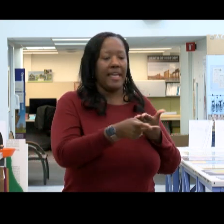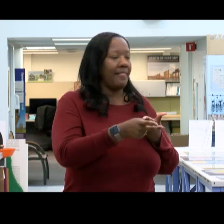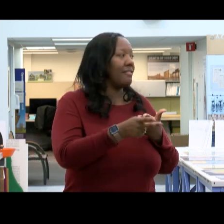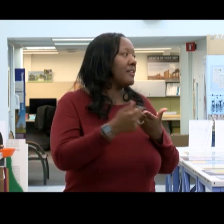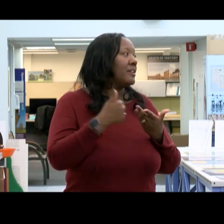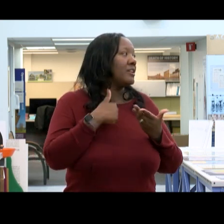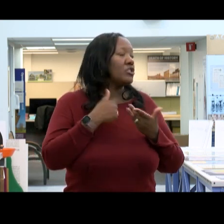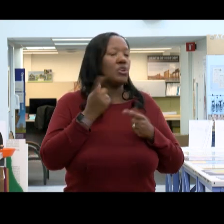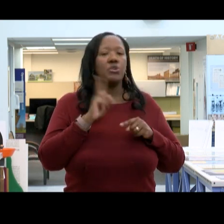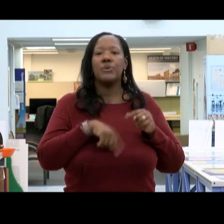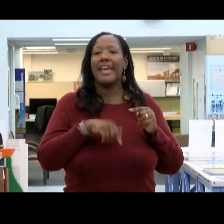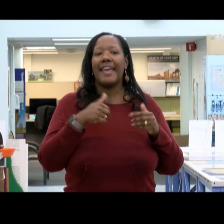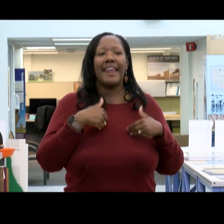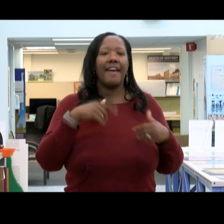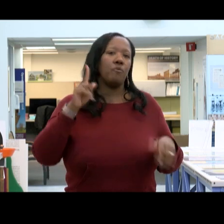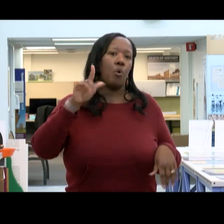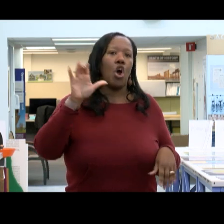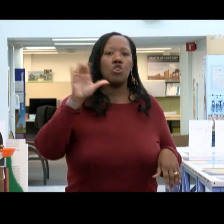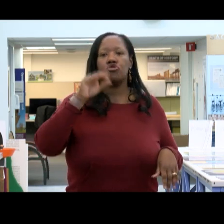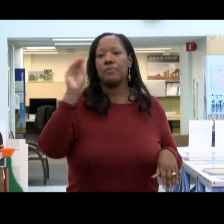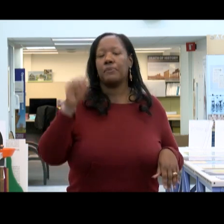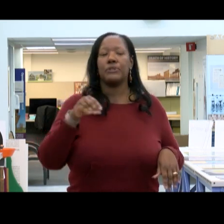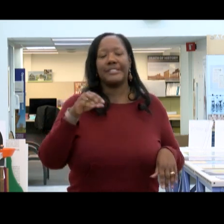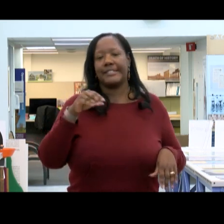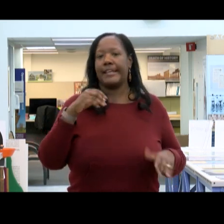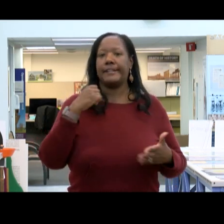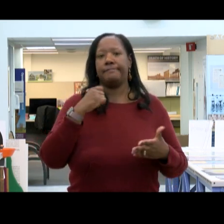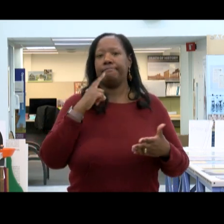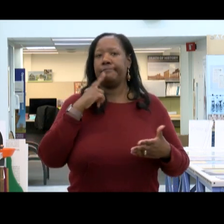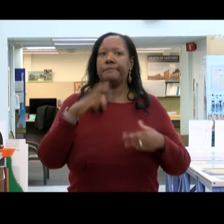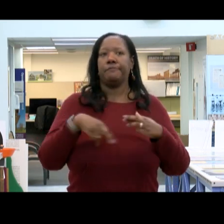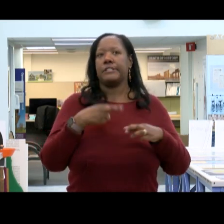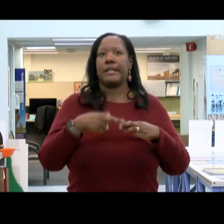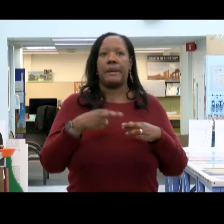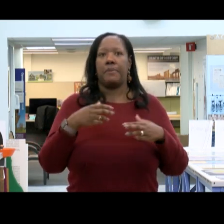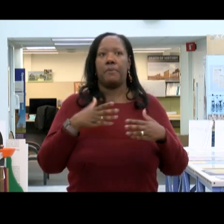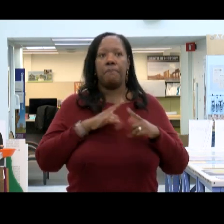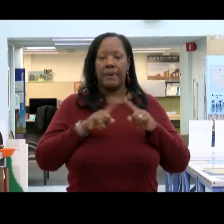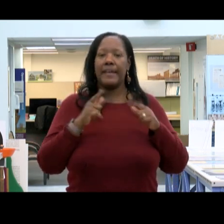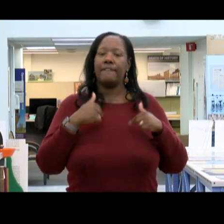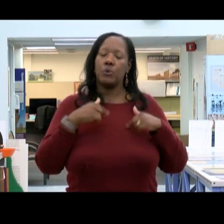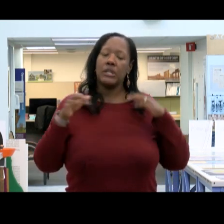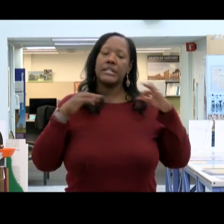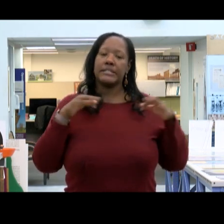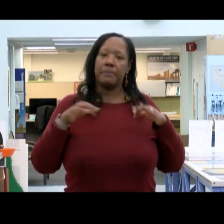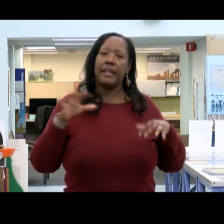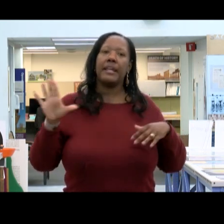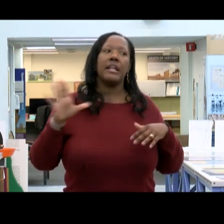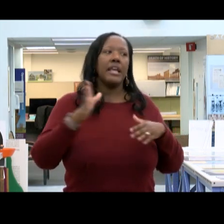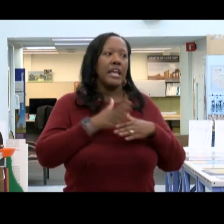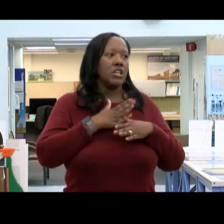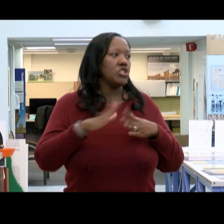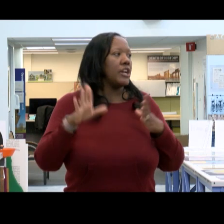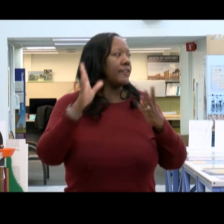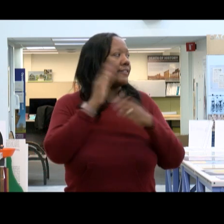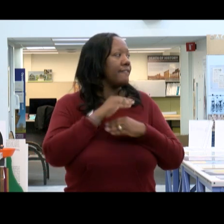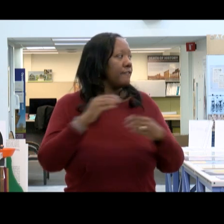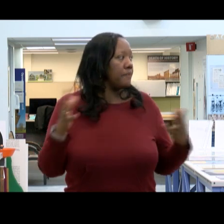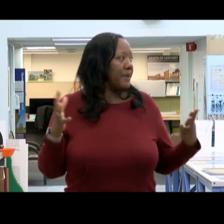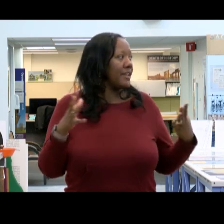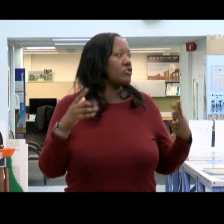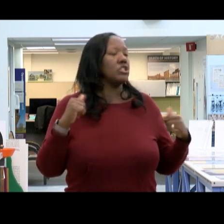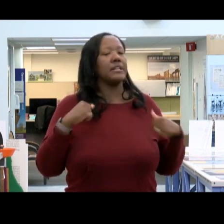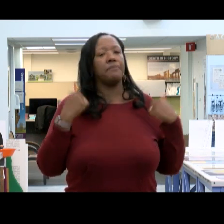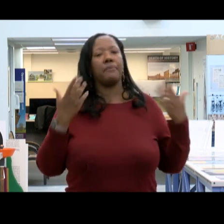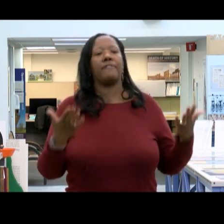can't make that 100% claim, but you can guide. And this is my point, is to say we need to be sharing this information. We need to be